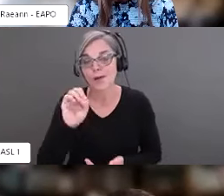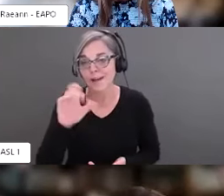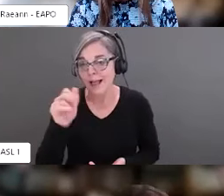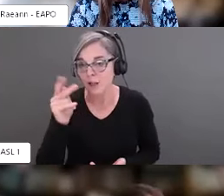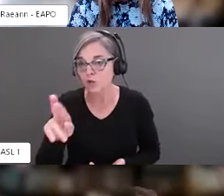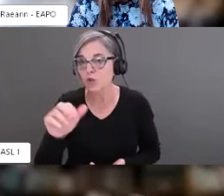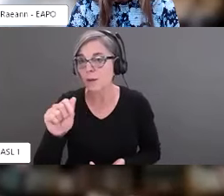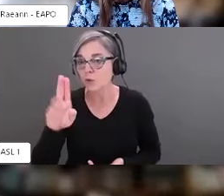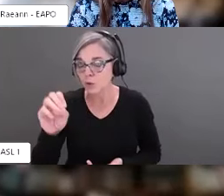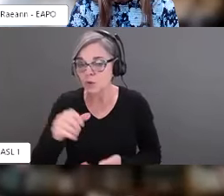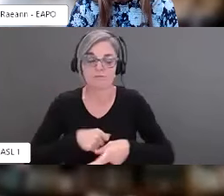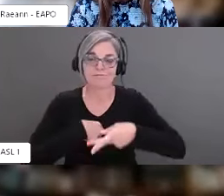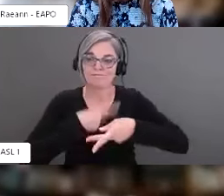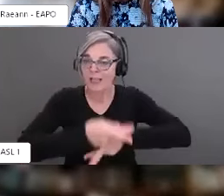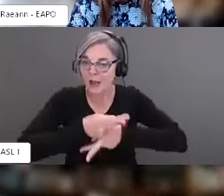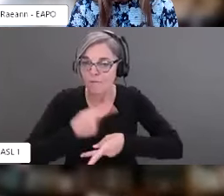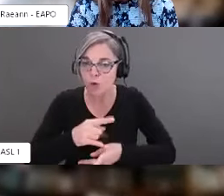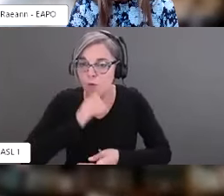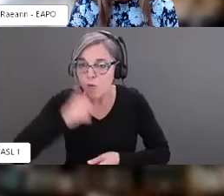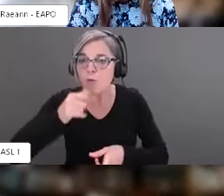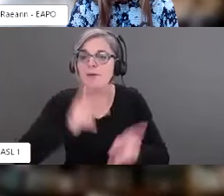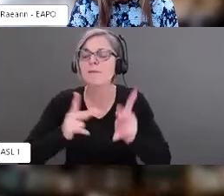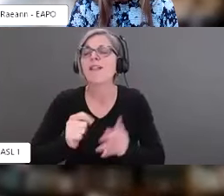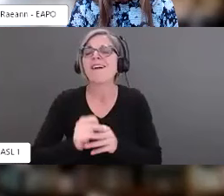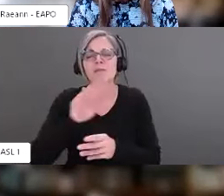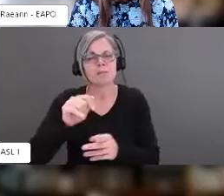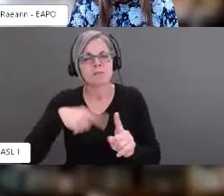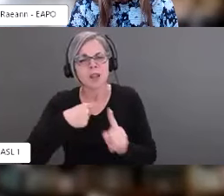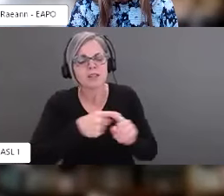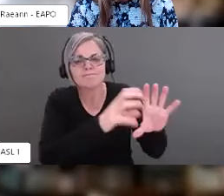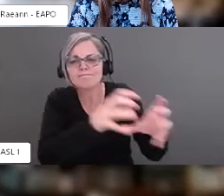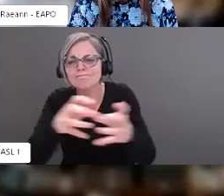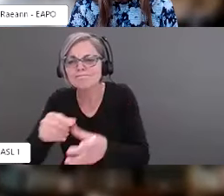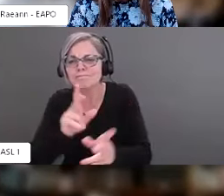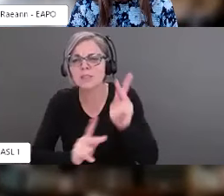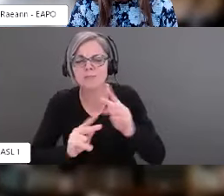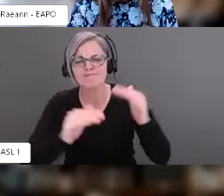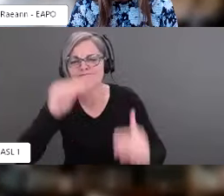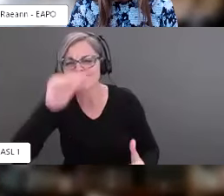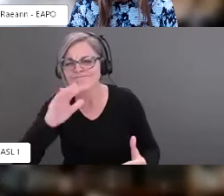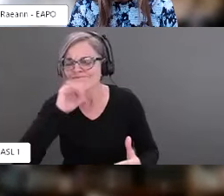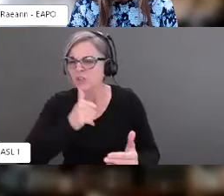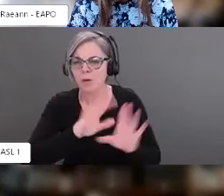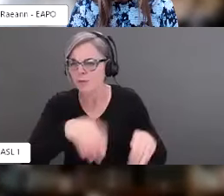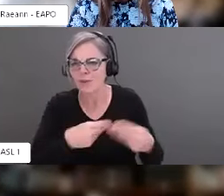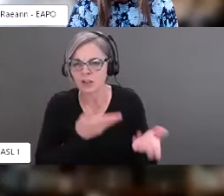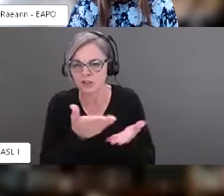an expert on medical education, curriculum design, development, and